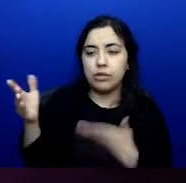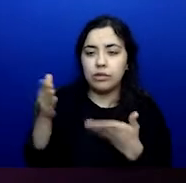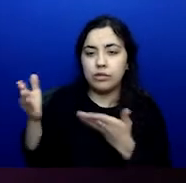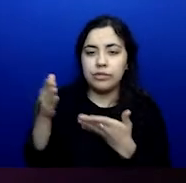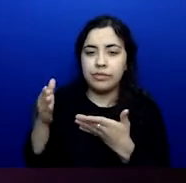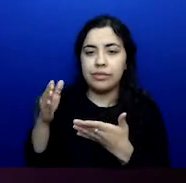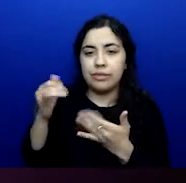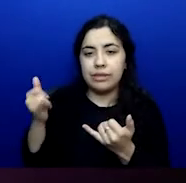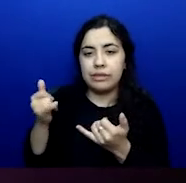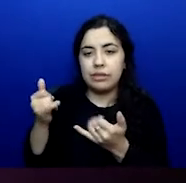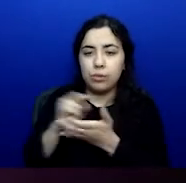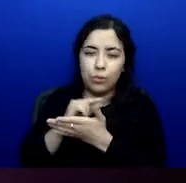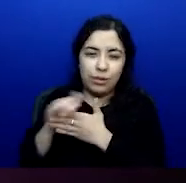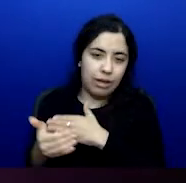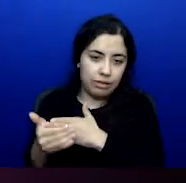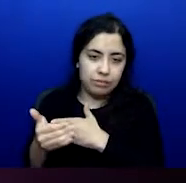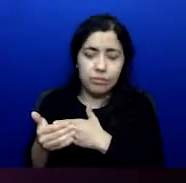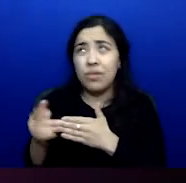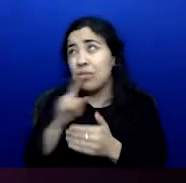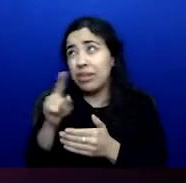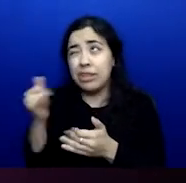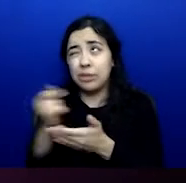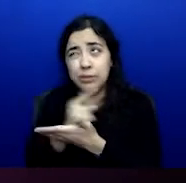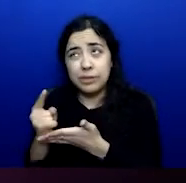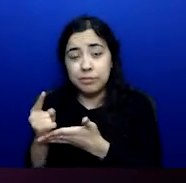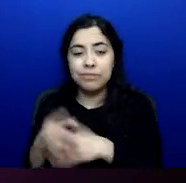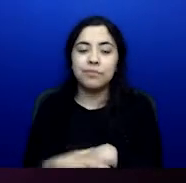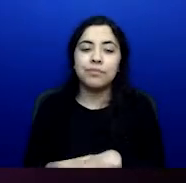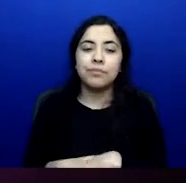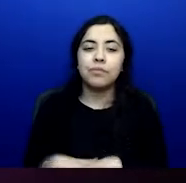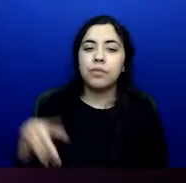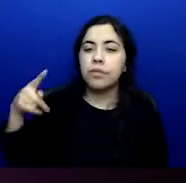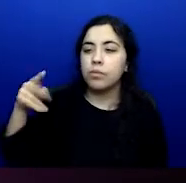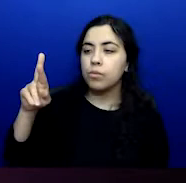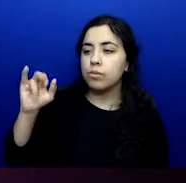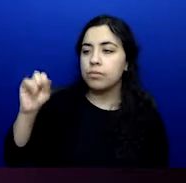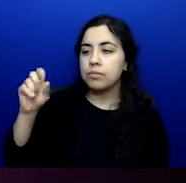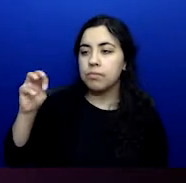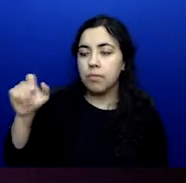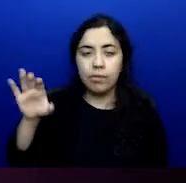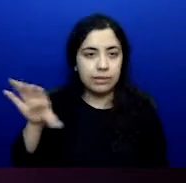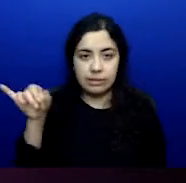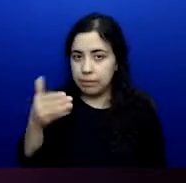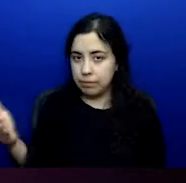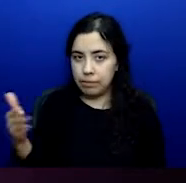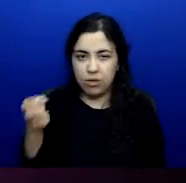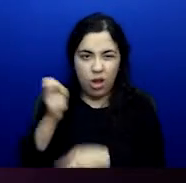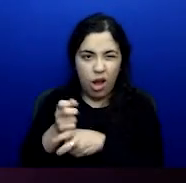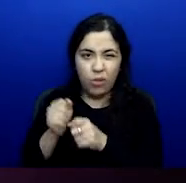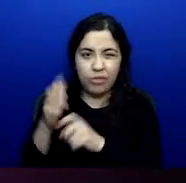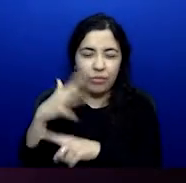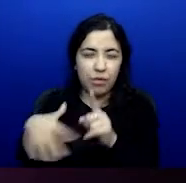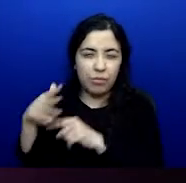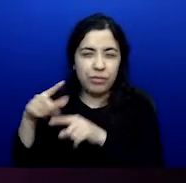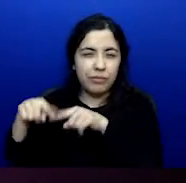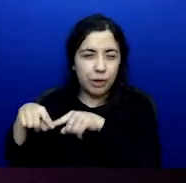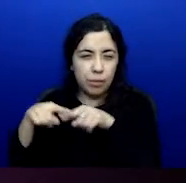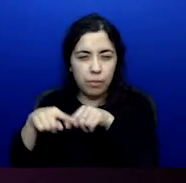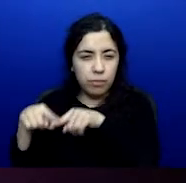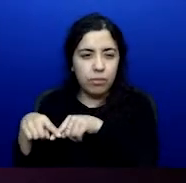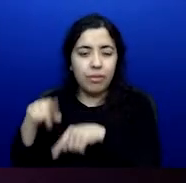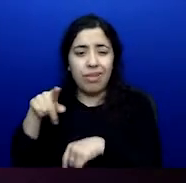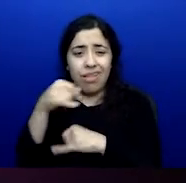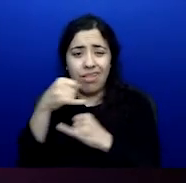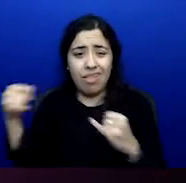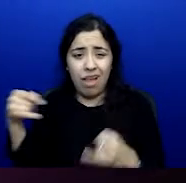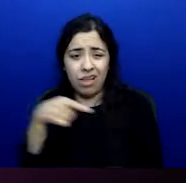And we do the same thing for Prisma. Prisma is really rough when it comes to environment variables, and this little line right here just